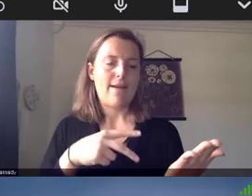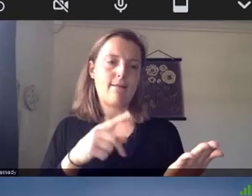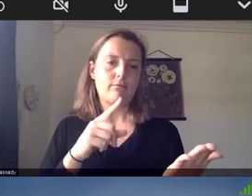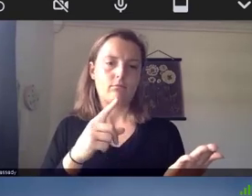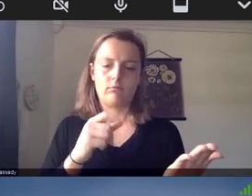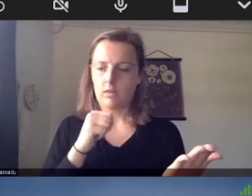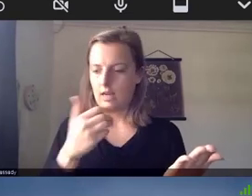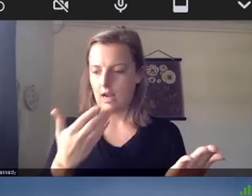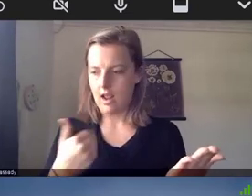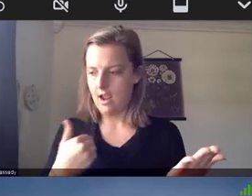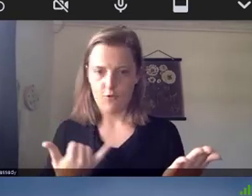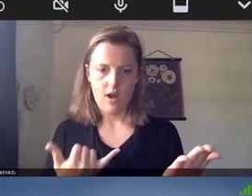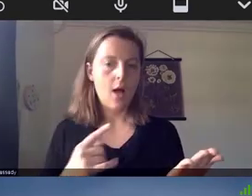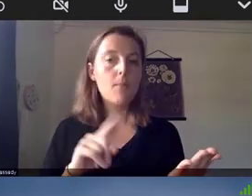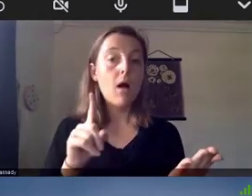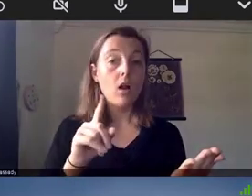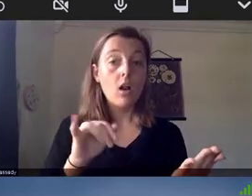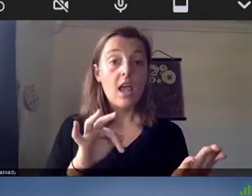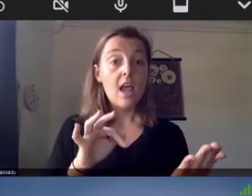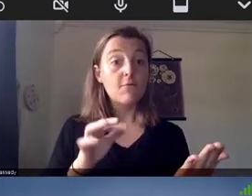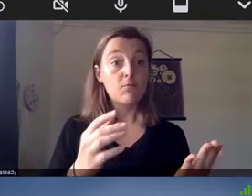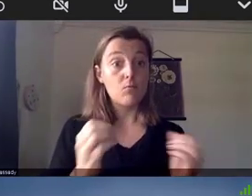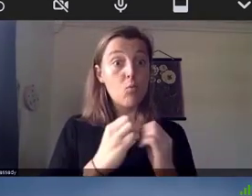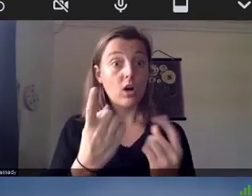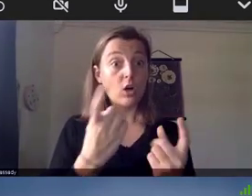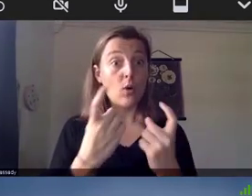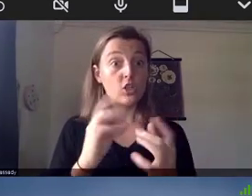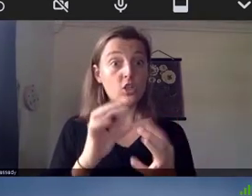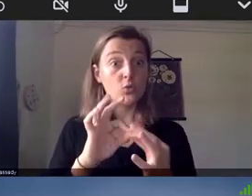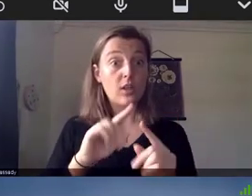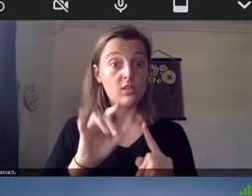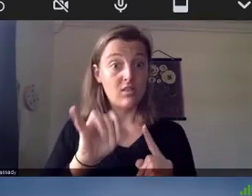that problem, maybe send me an email or something, or